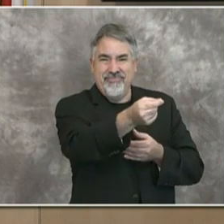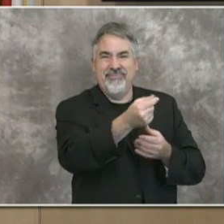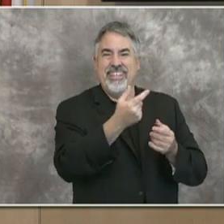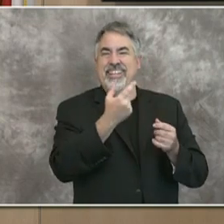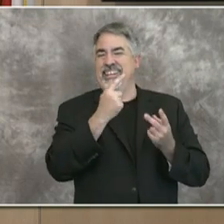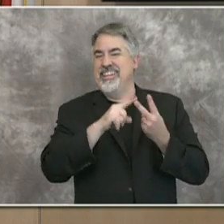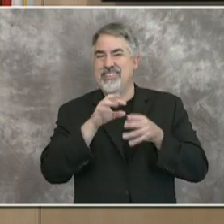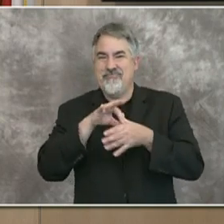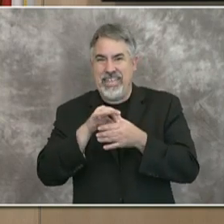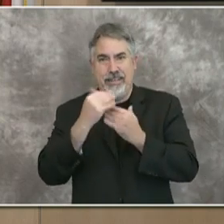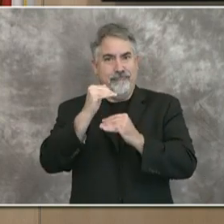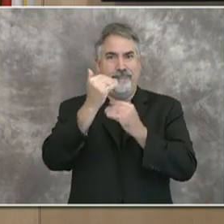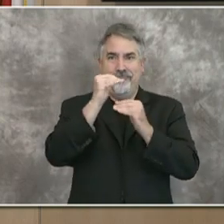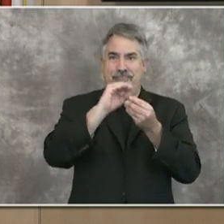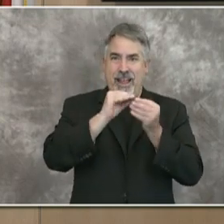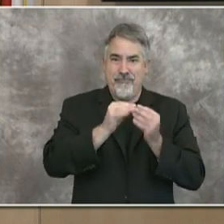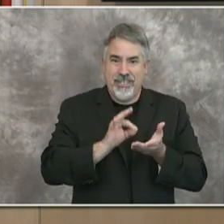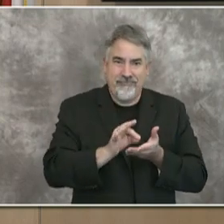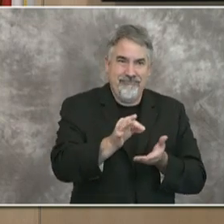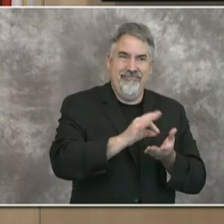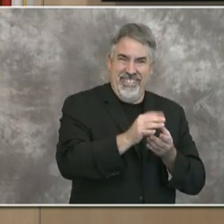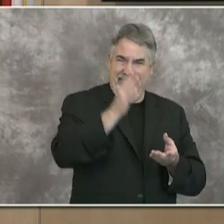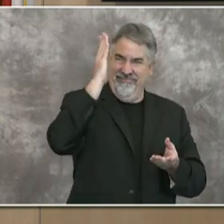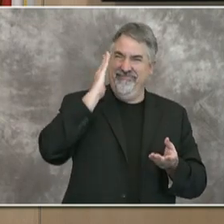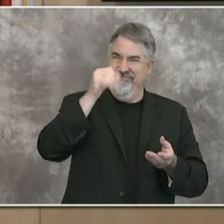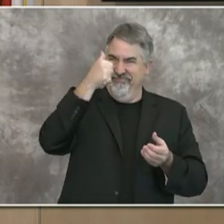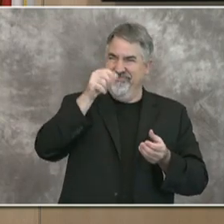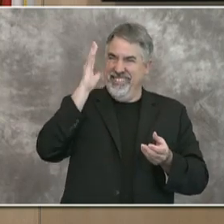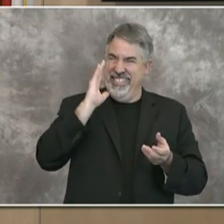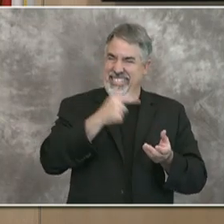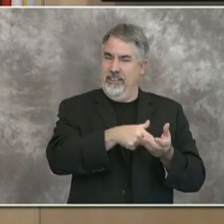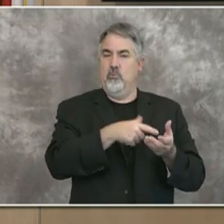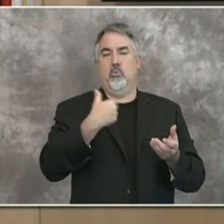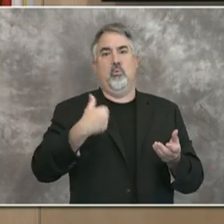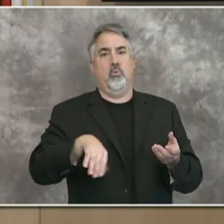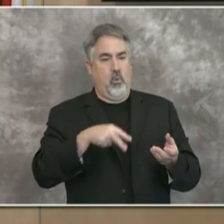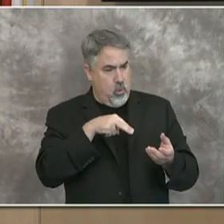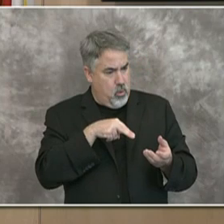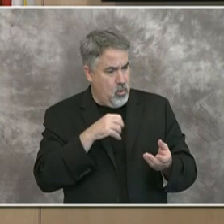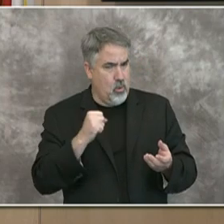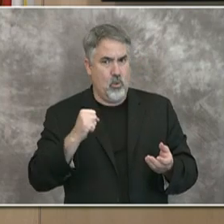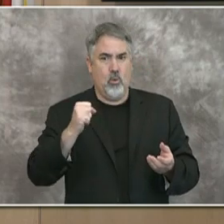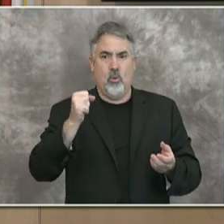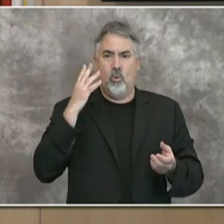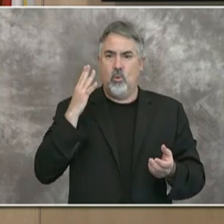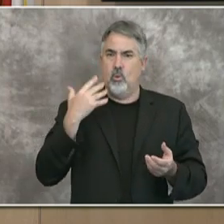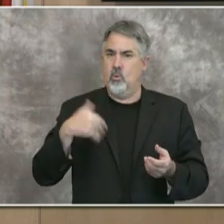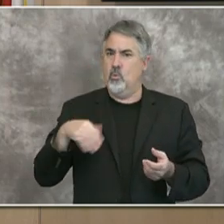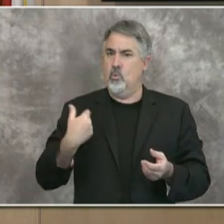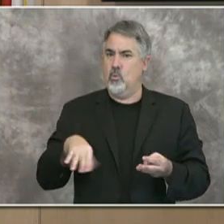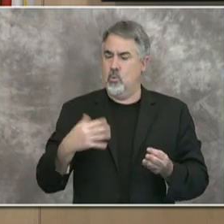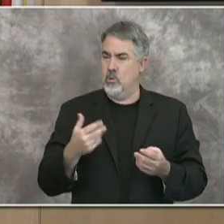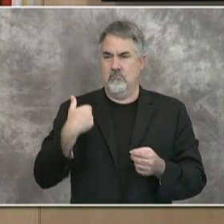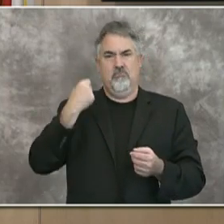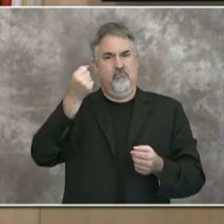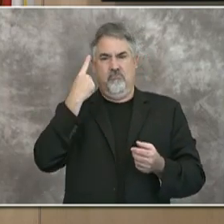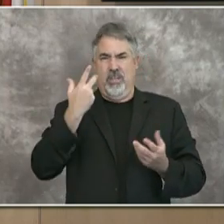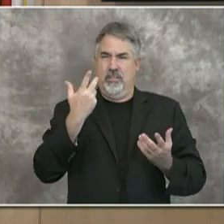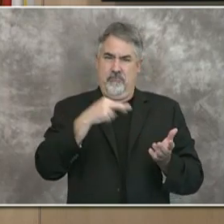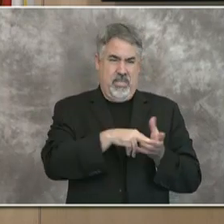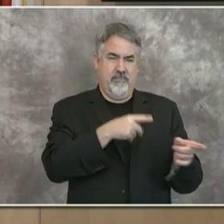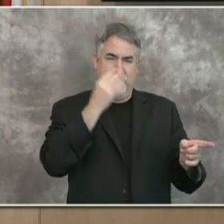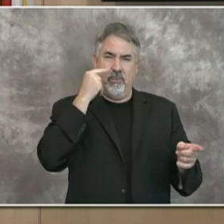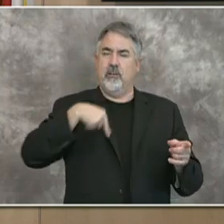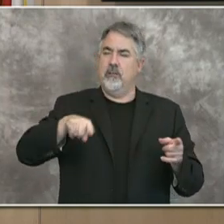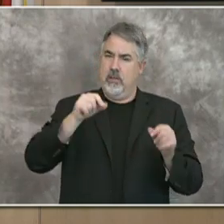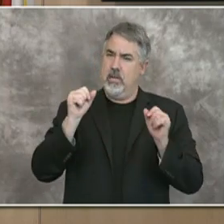and coffee. San Diego, we've suffered deprivation before, and we've persevered and come out